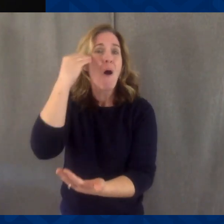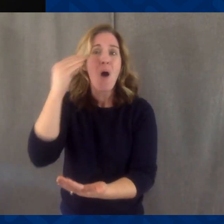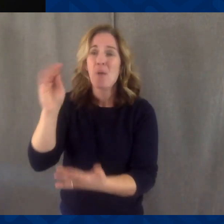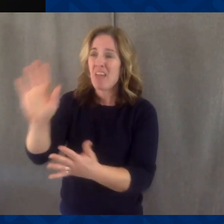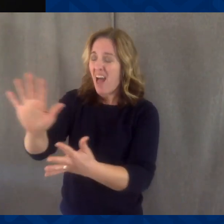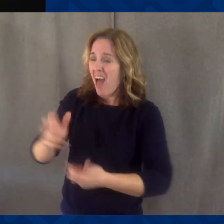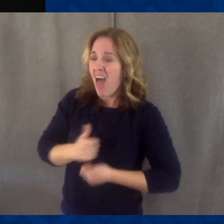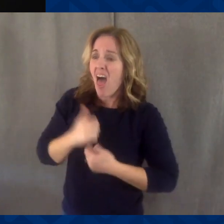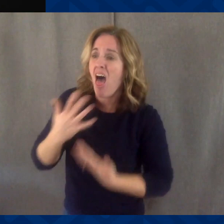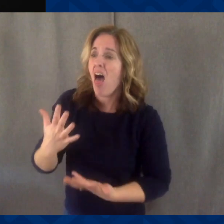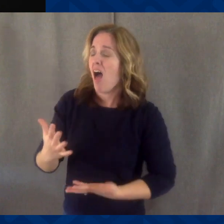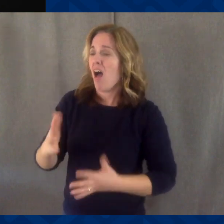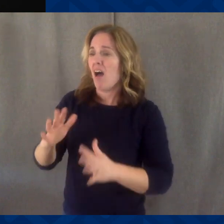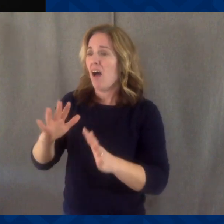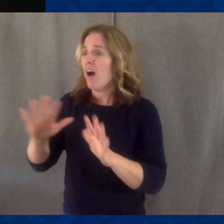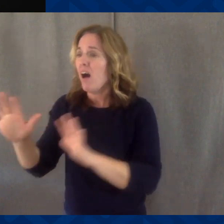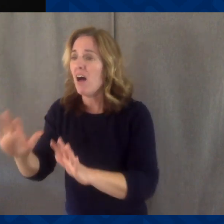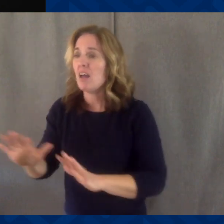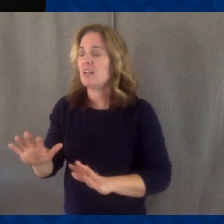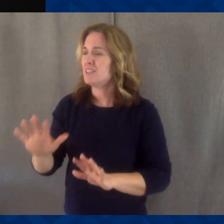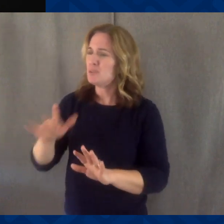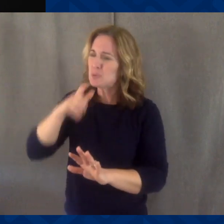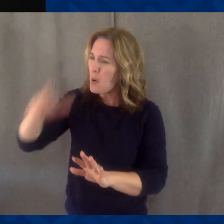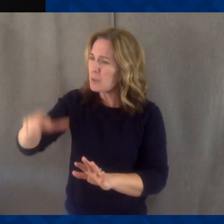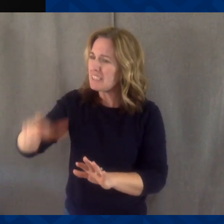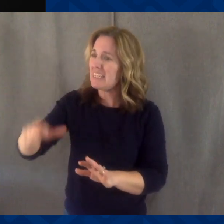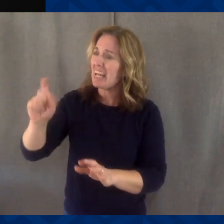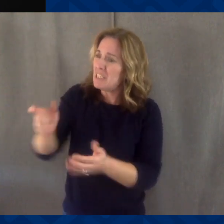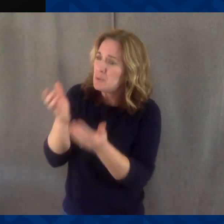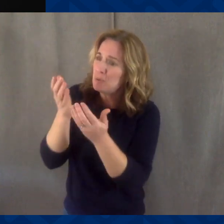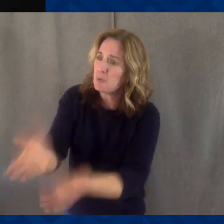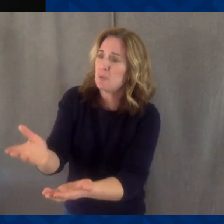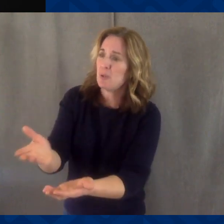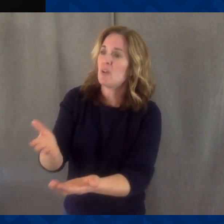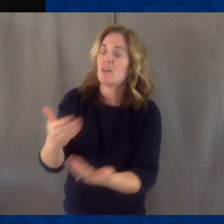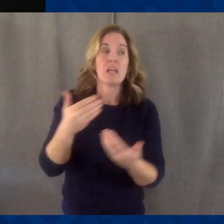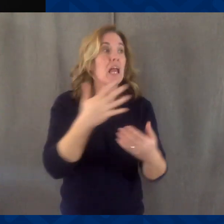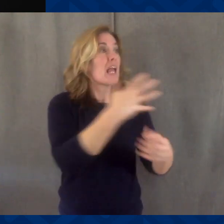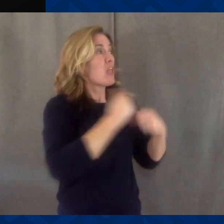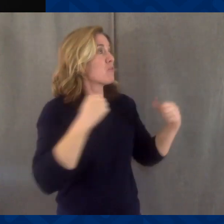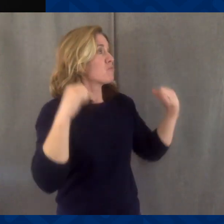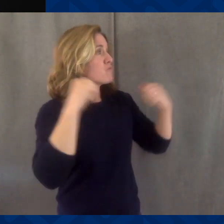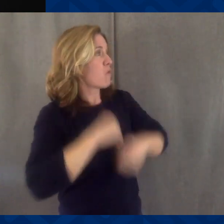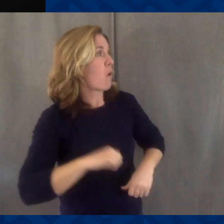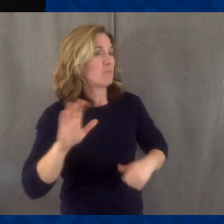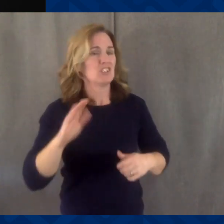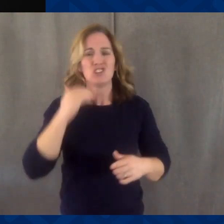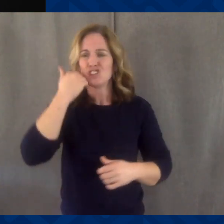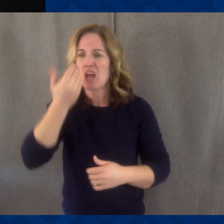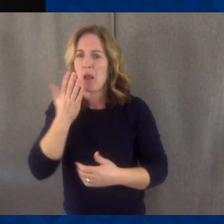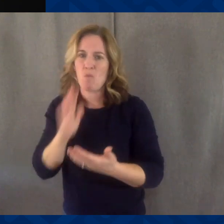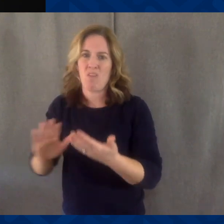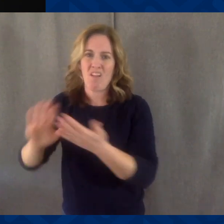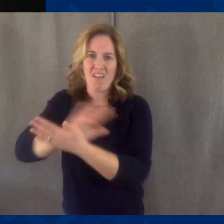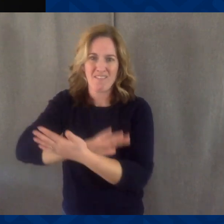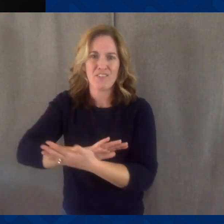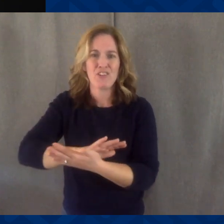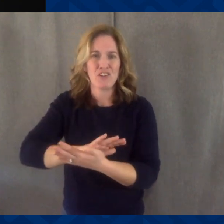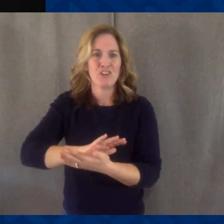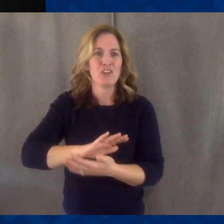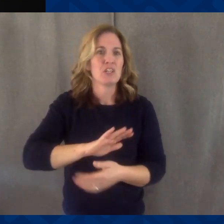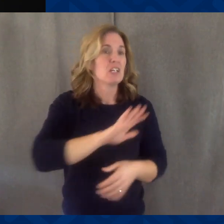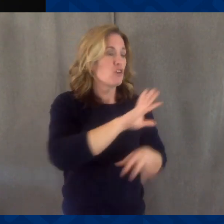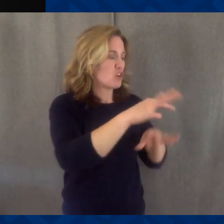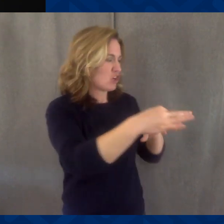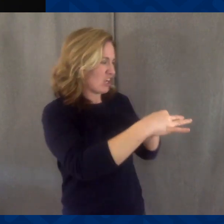that. I just need you." He says, "Go get him a robe because I'm going to cover all of his shame." He says, "Go get the best ring and put it